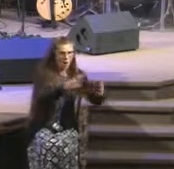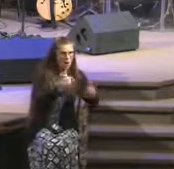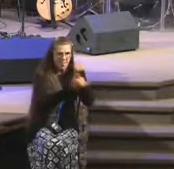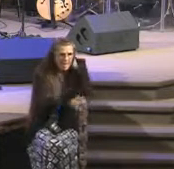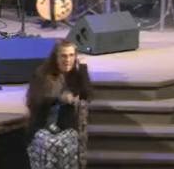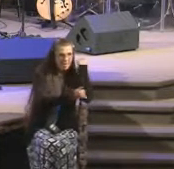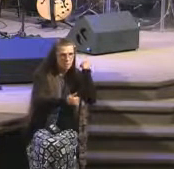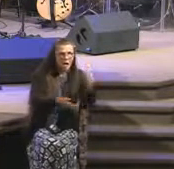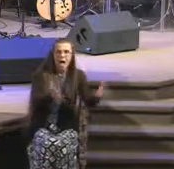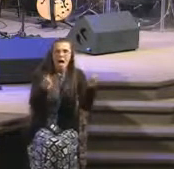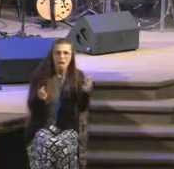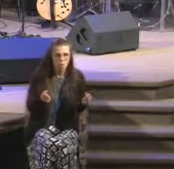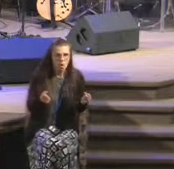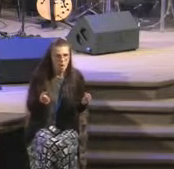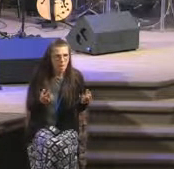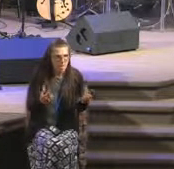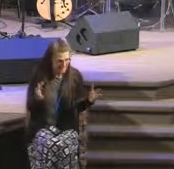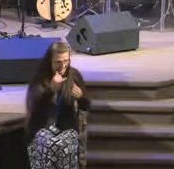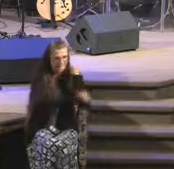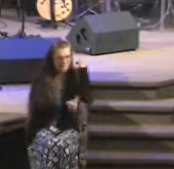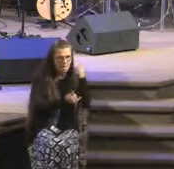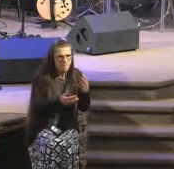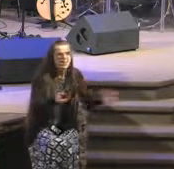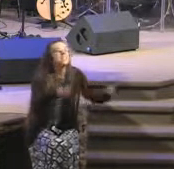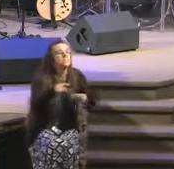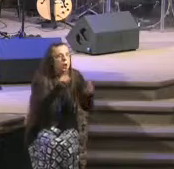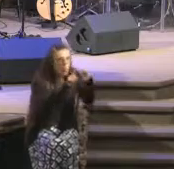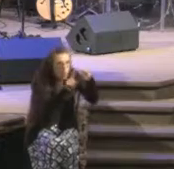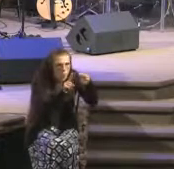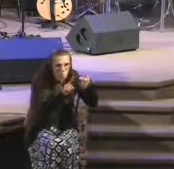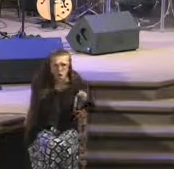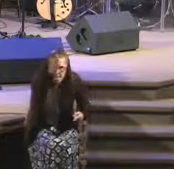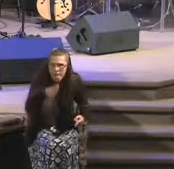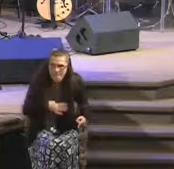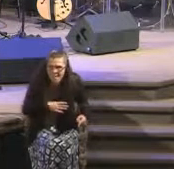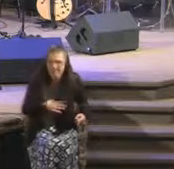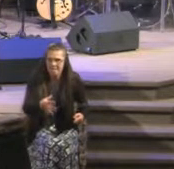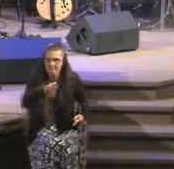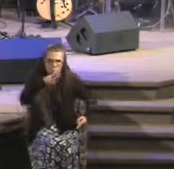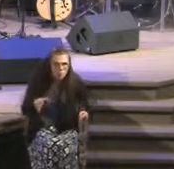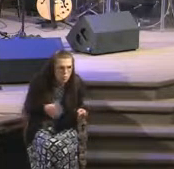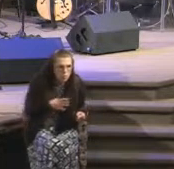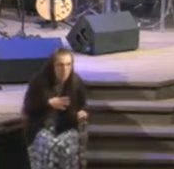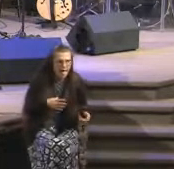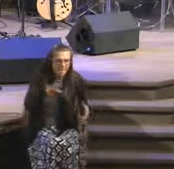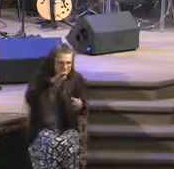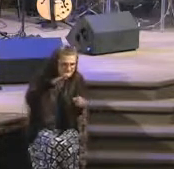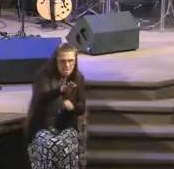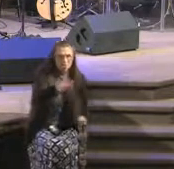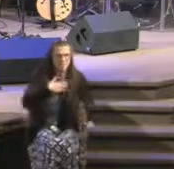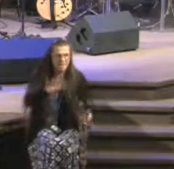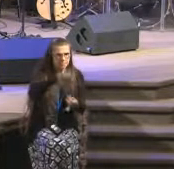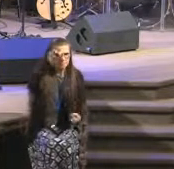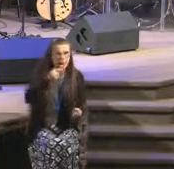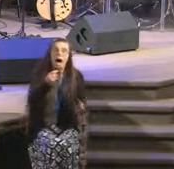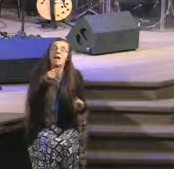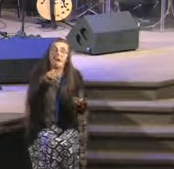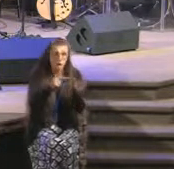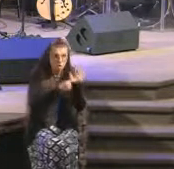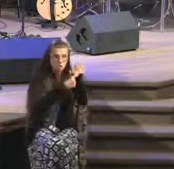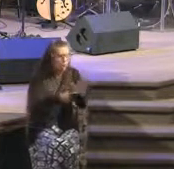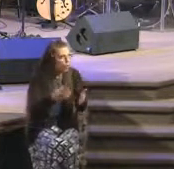nation. I want my whole nation. But give me one man. Give me one woman filled with my spirit, and I'll show you what I can do with